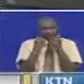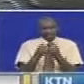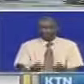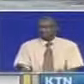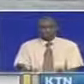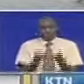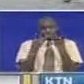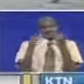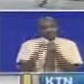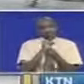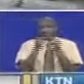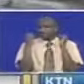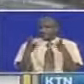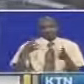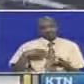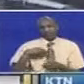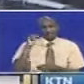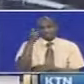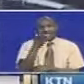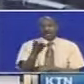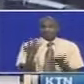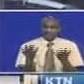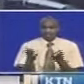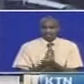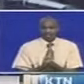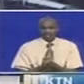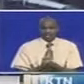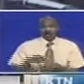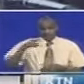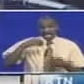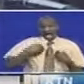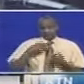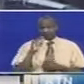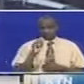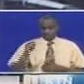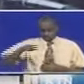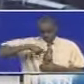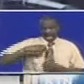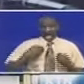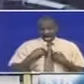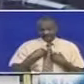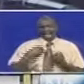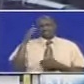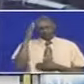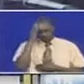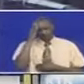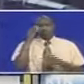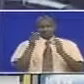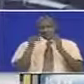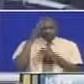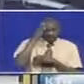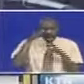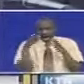biggest terror attacks on Kenyan soil. We have the will and the know-how to